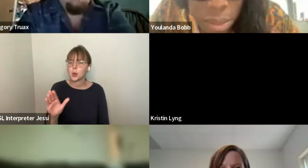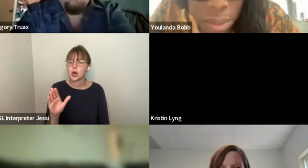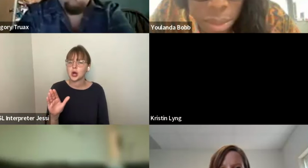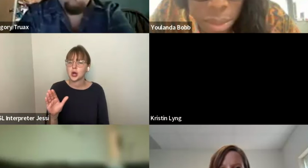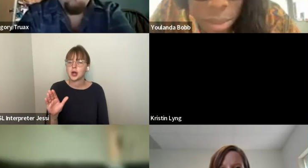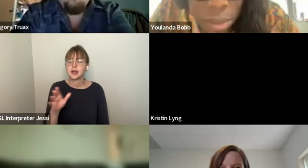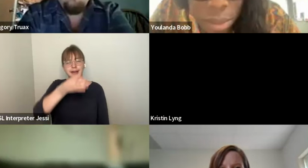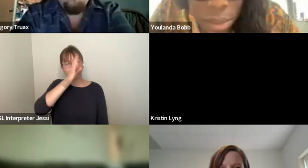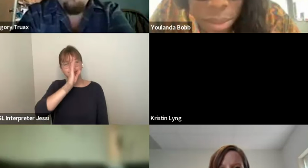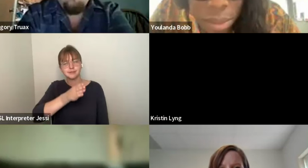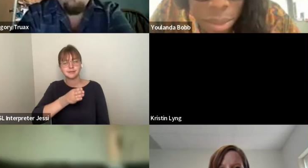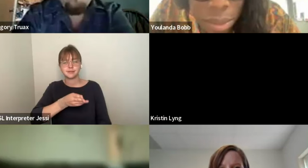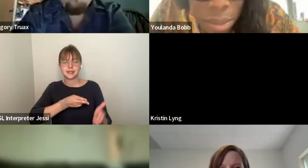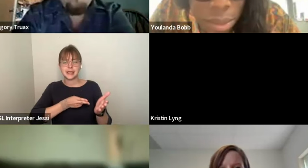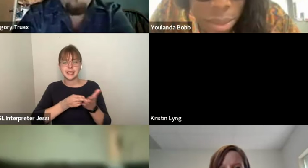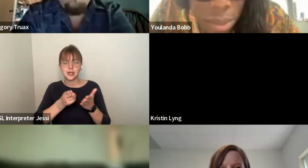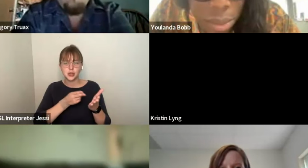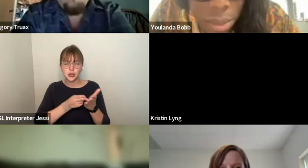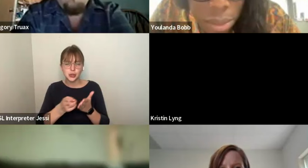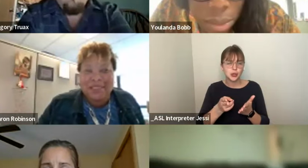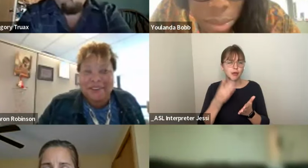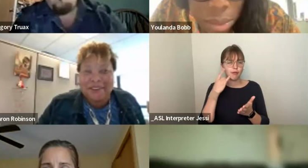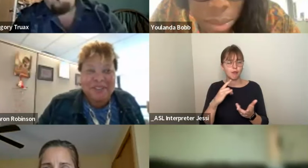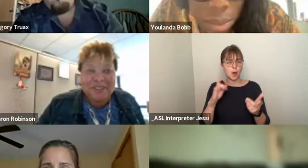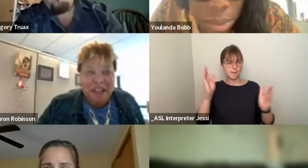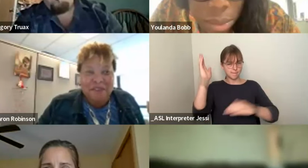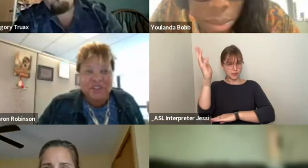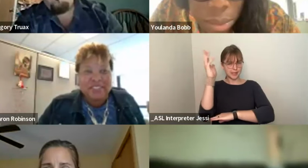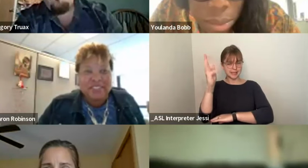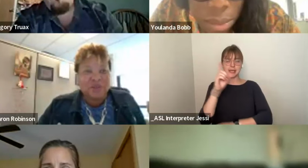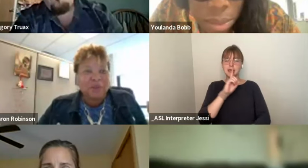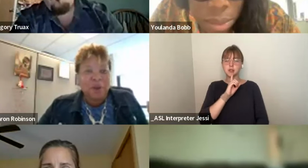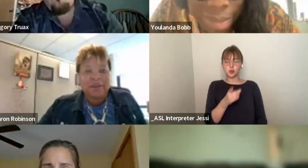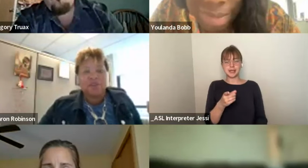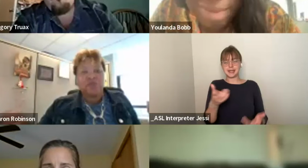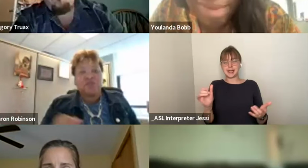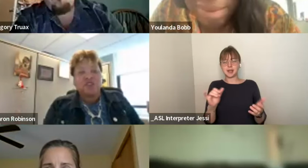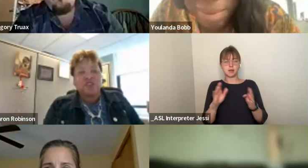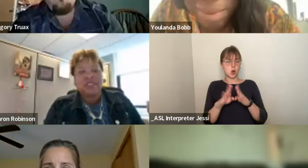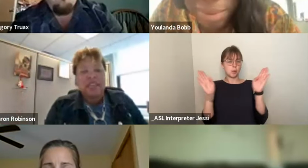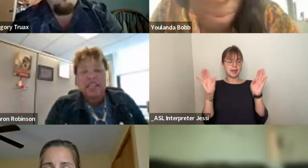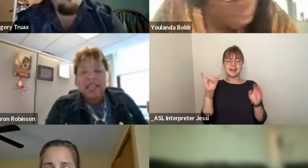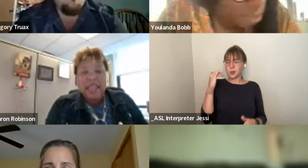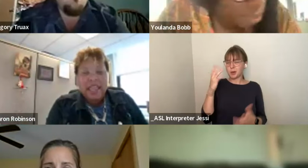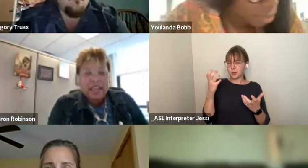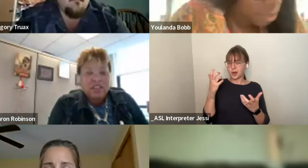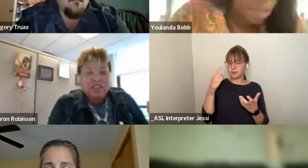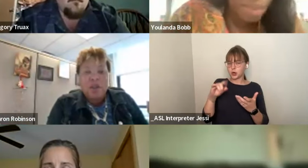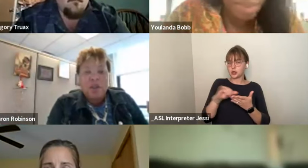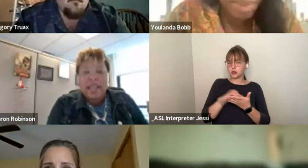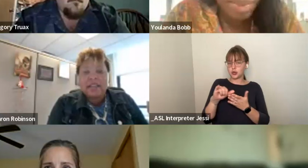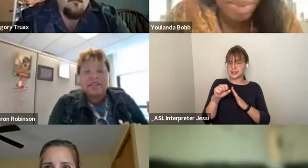your candid way of presenting. Again, that's what we loved from the conference and why we wanted it for New York State.